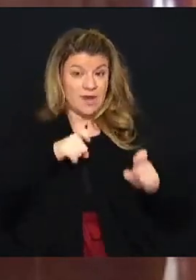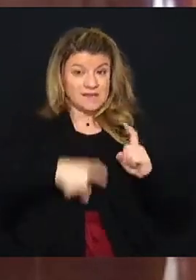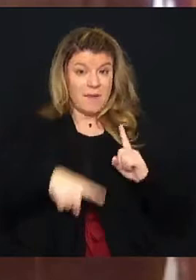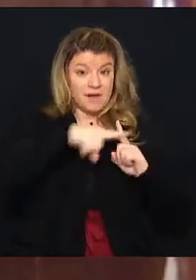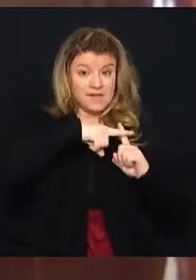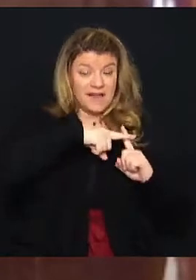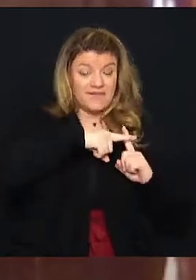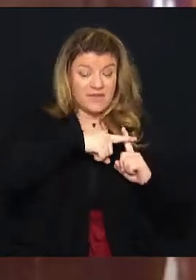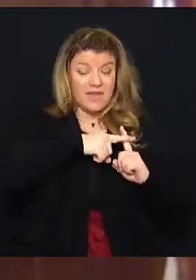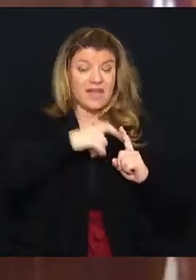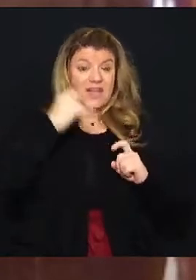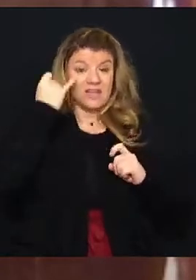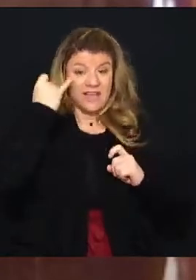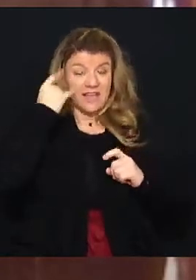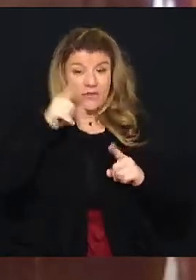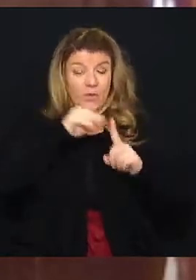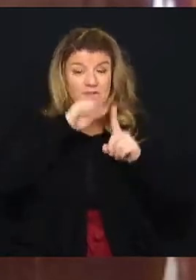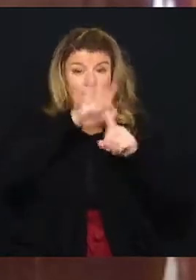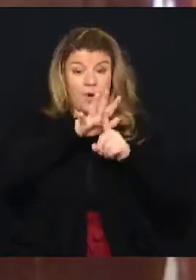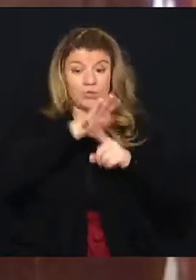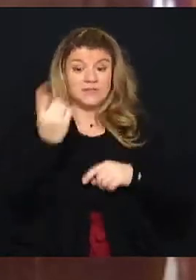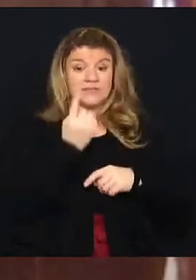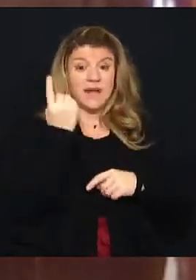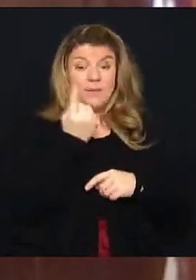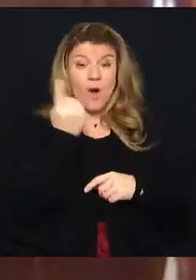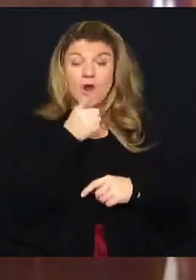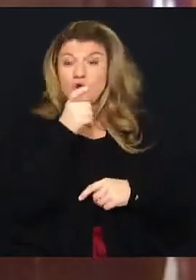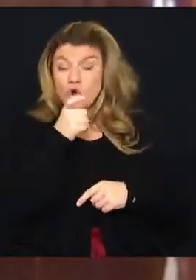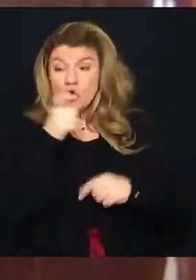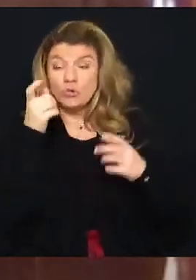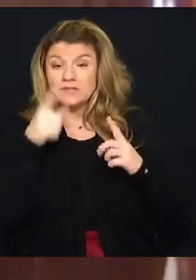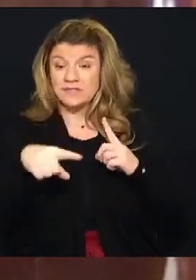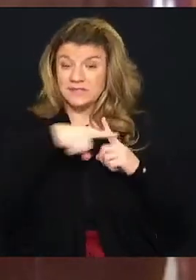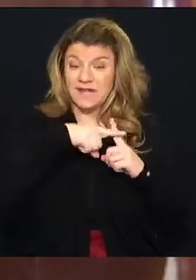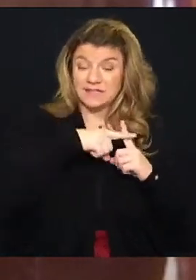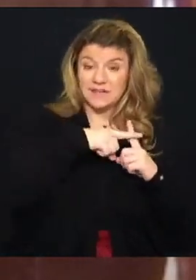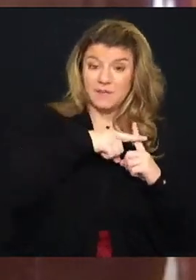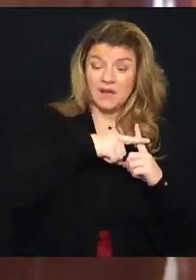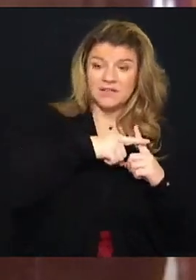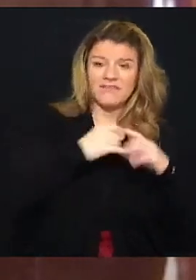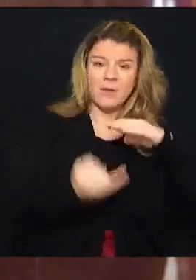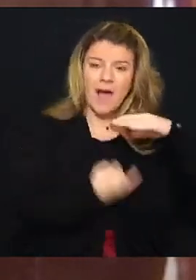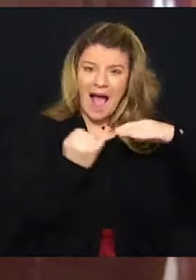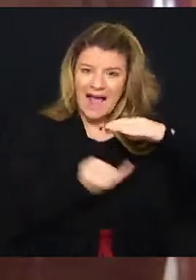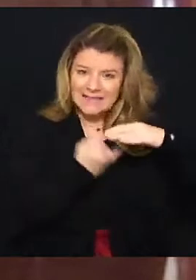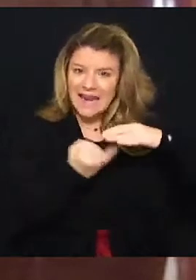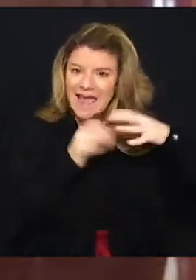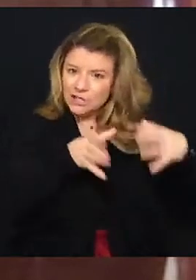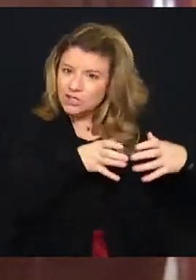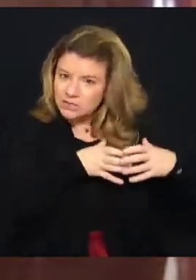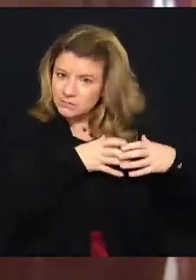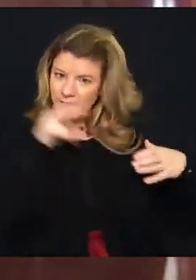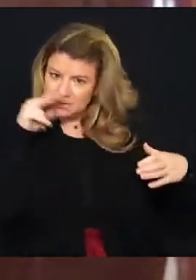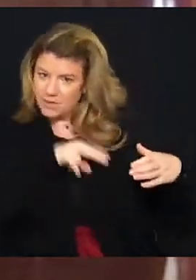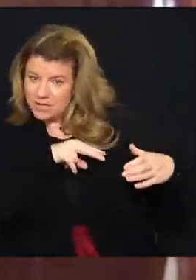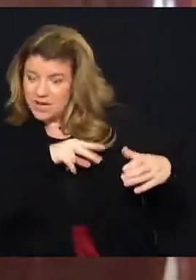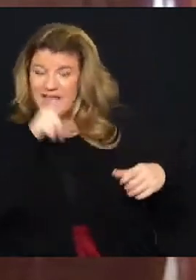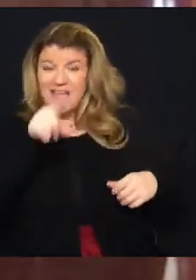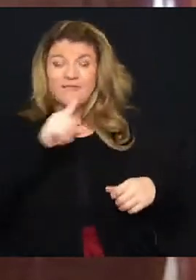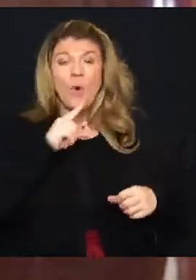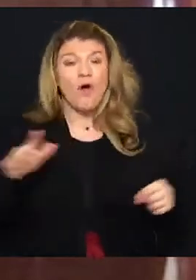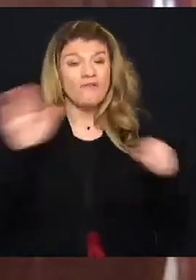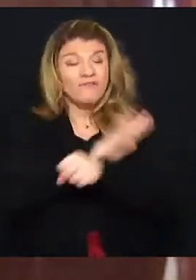or for quarantine if you're exposed to somebody who is positive. From an isolation standpoint, if you're